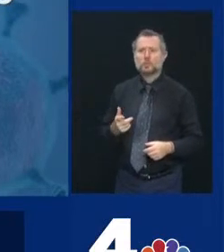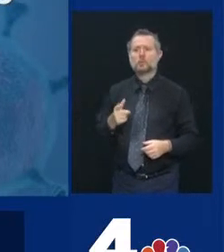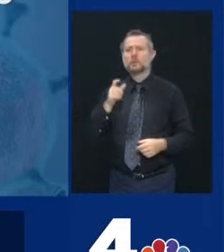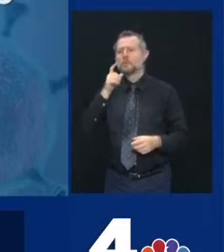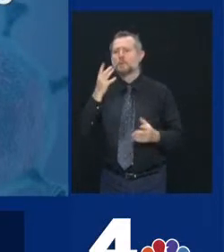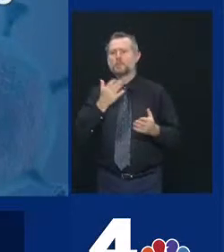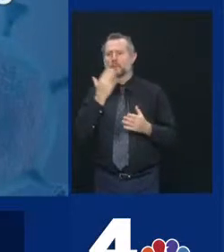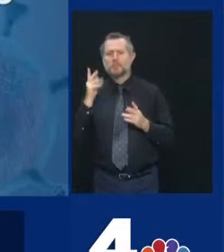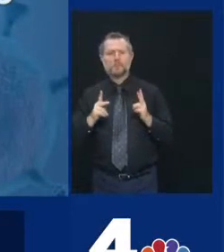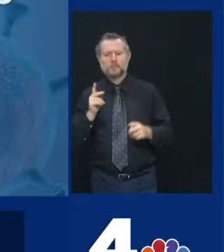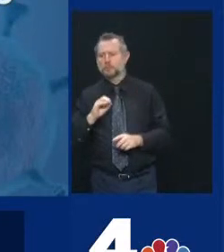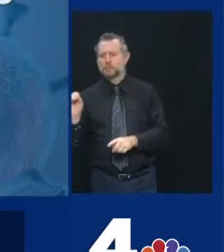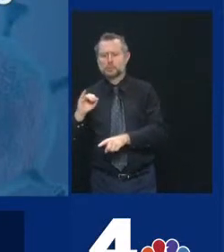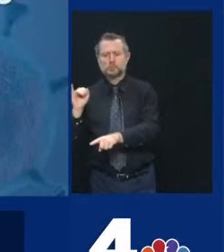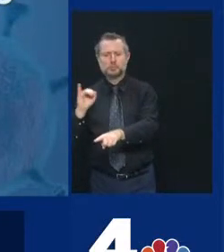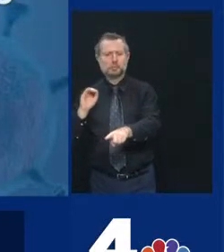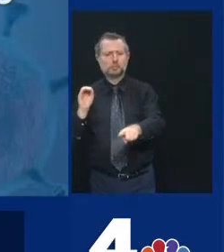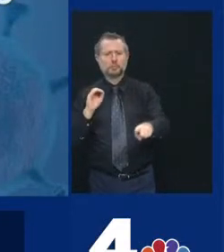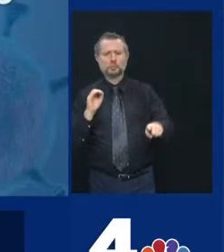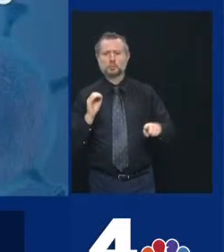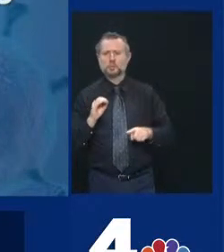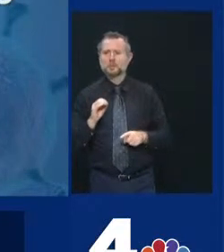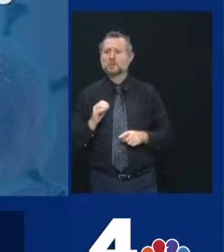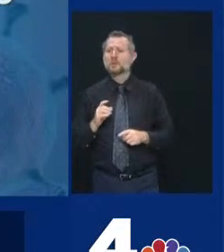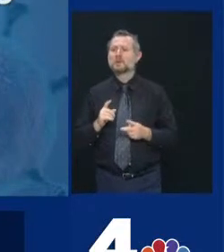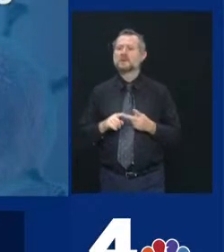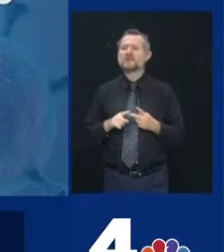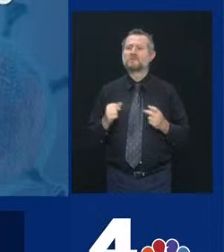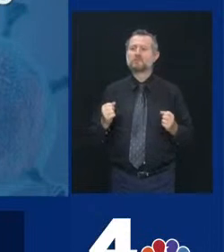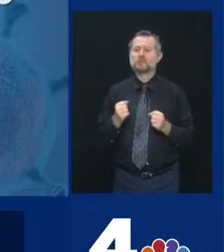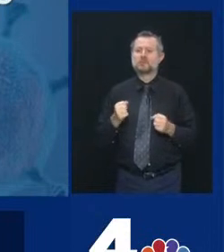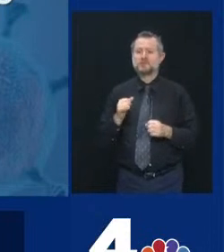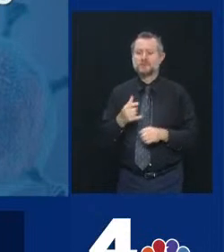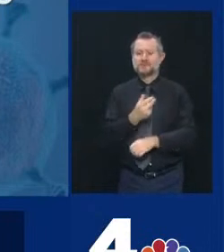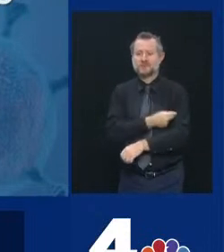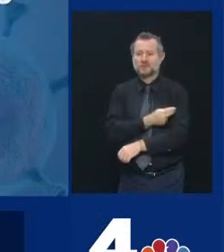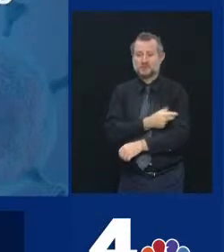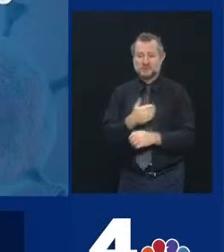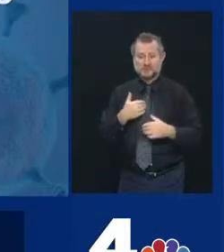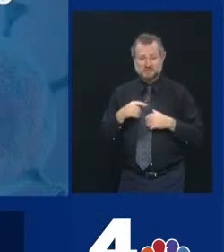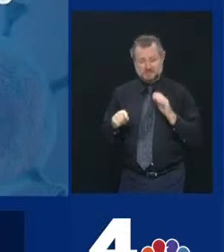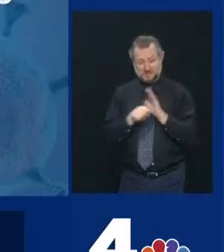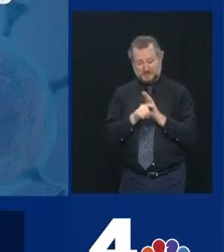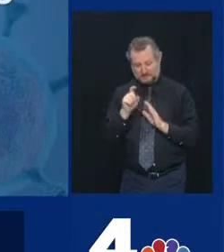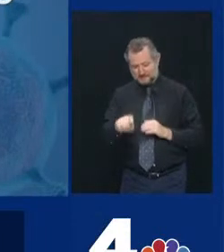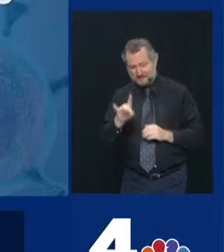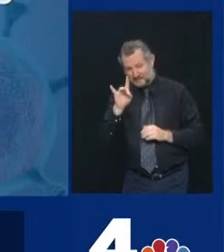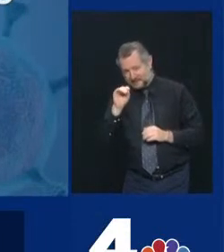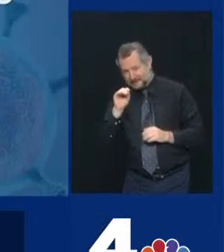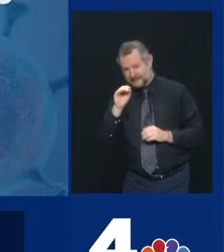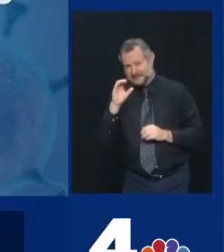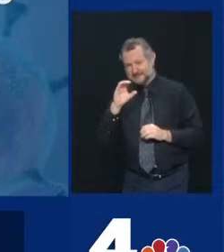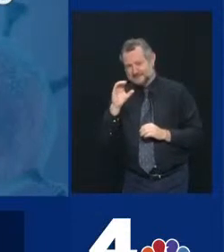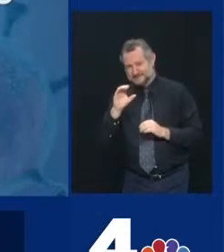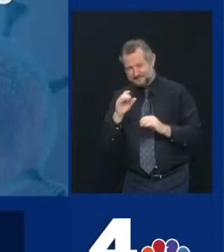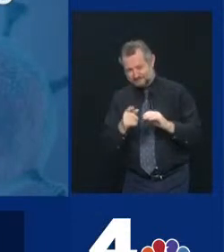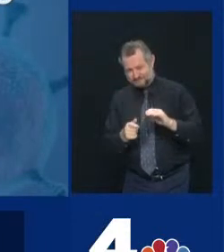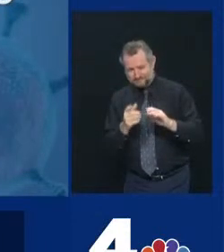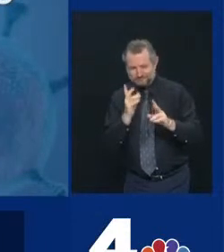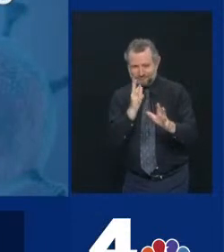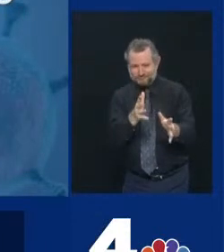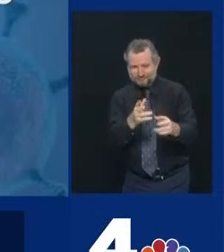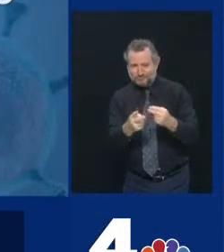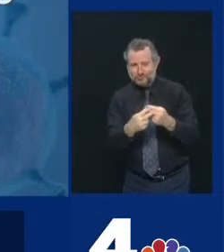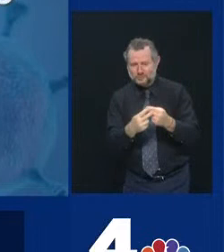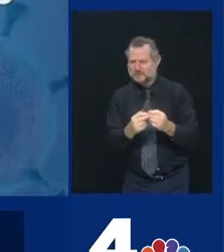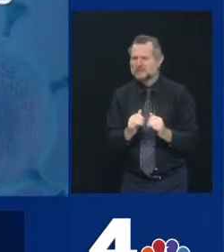I keep dosages cold, minus 80 degrees? Well, those are details.